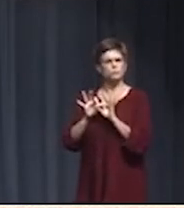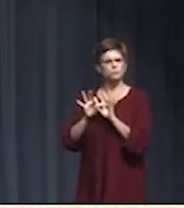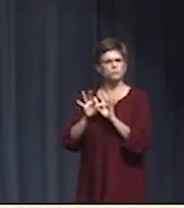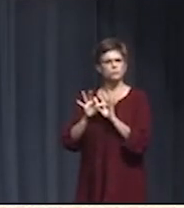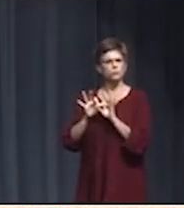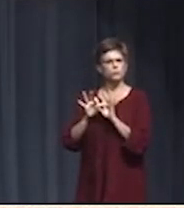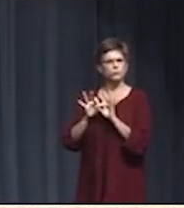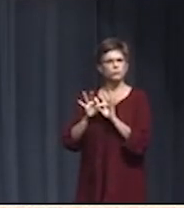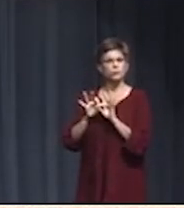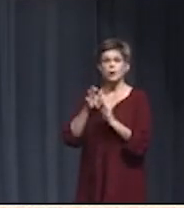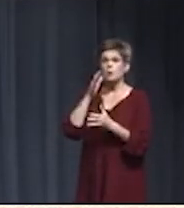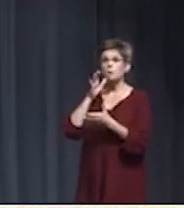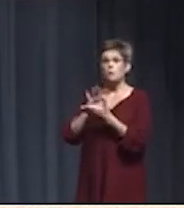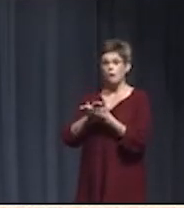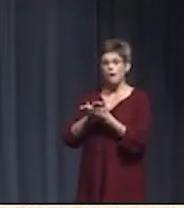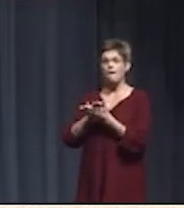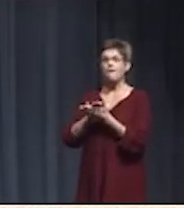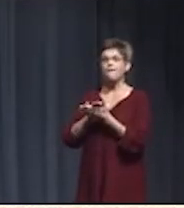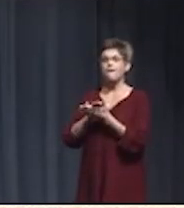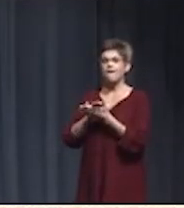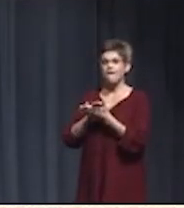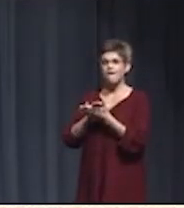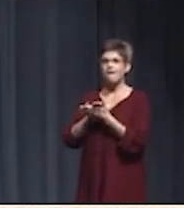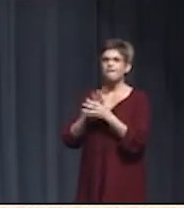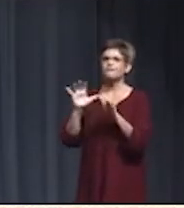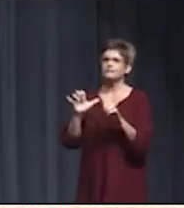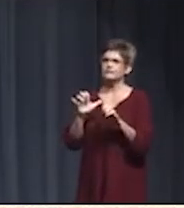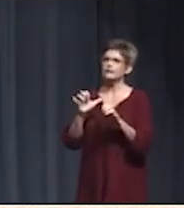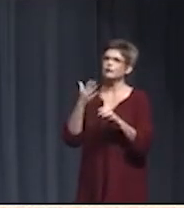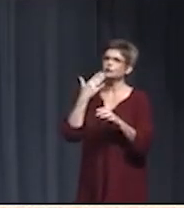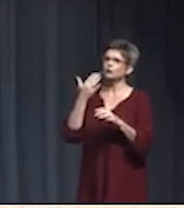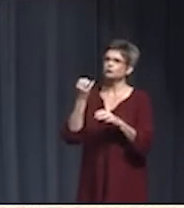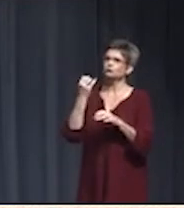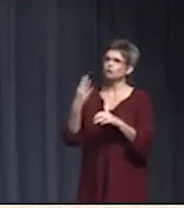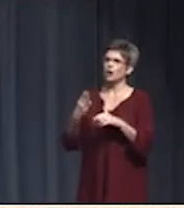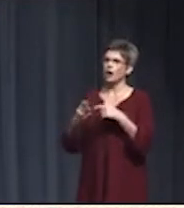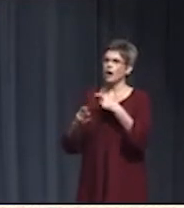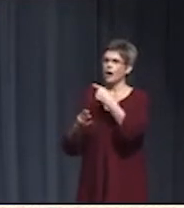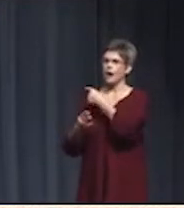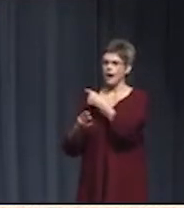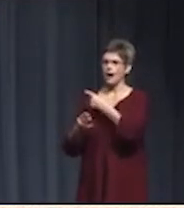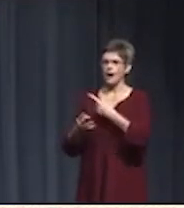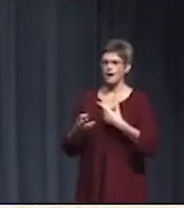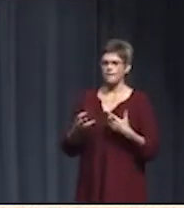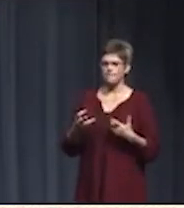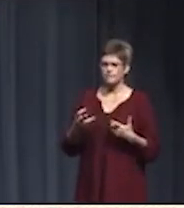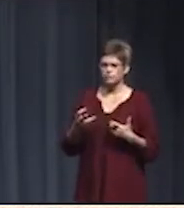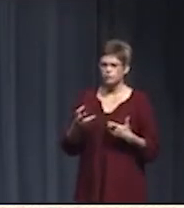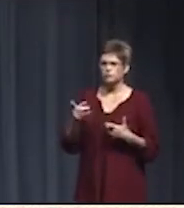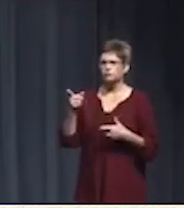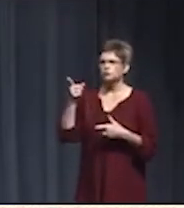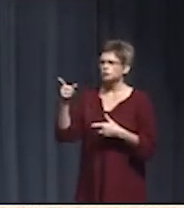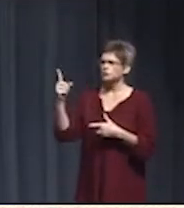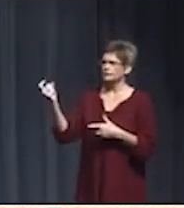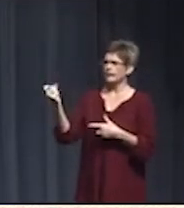She did a really nice job of this last thing, of getting me to help her brainstorm